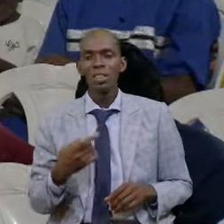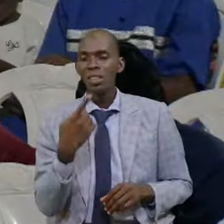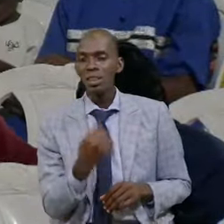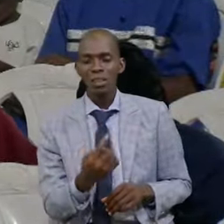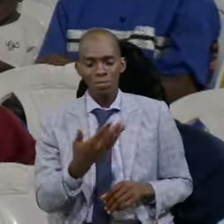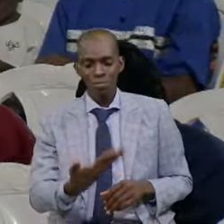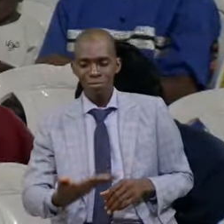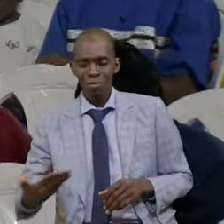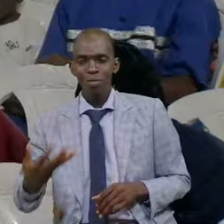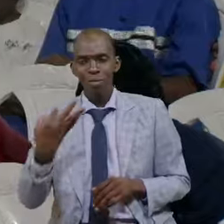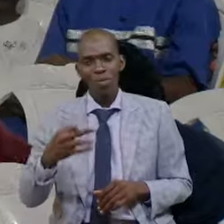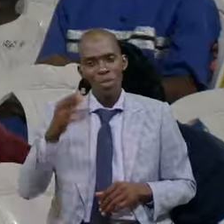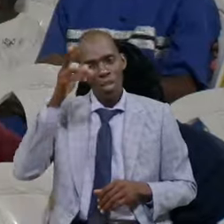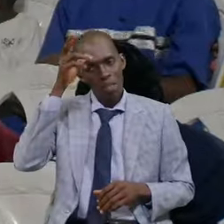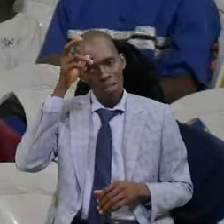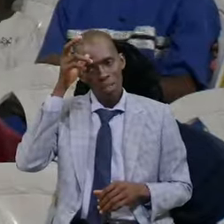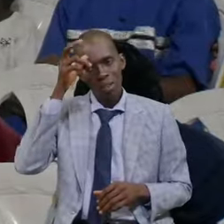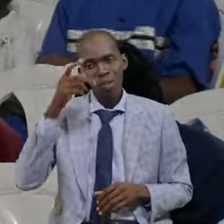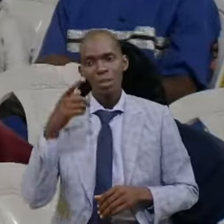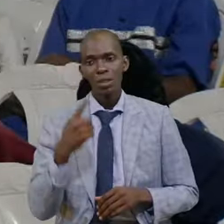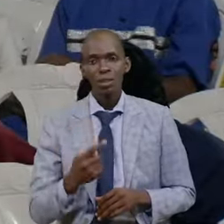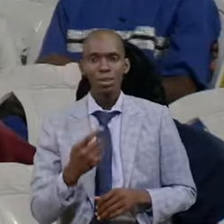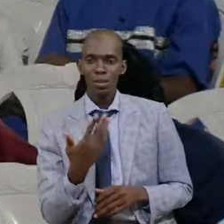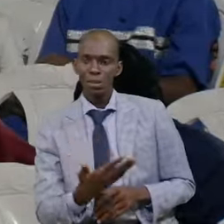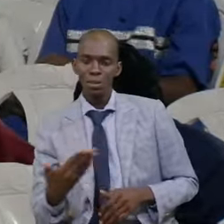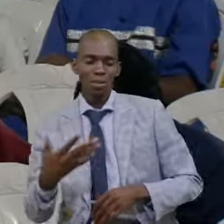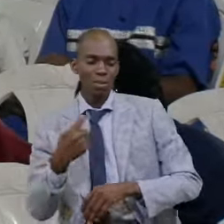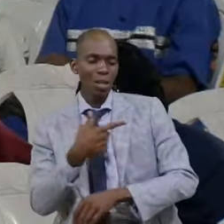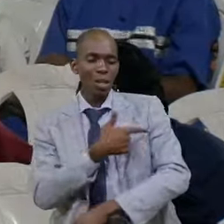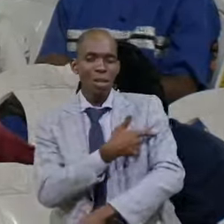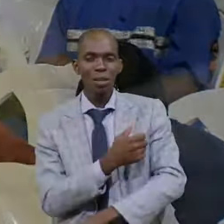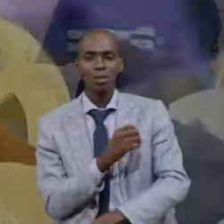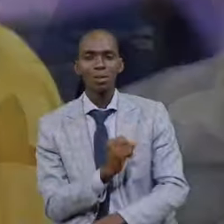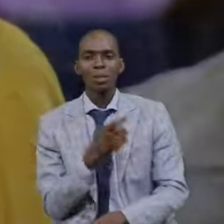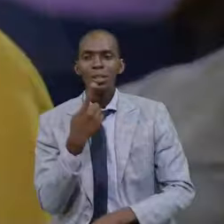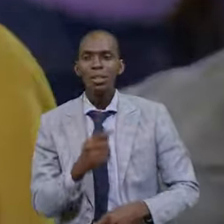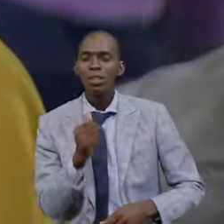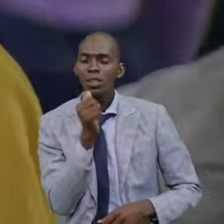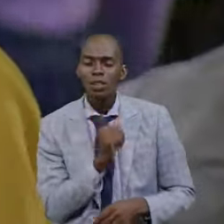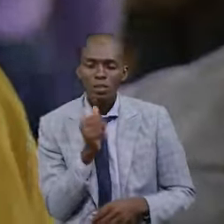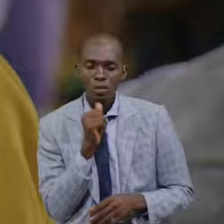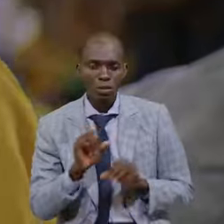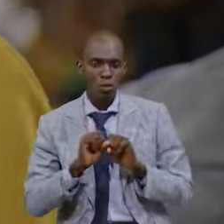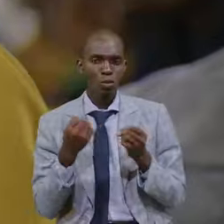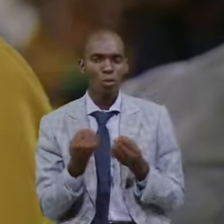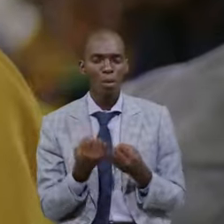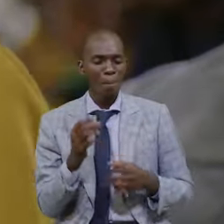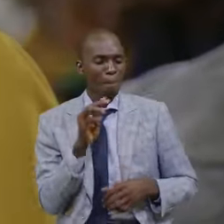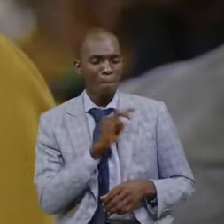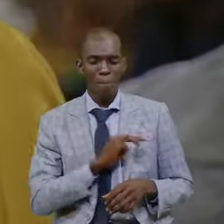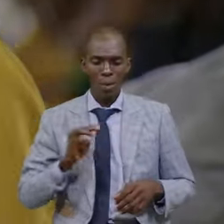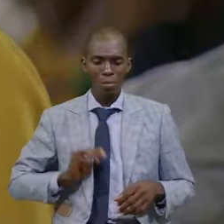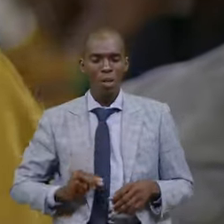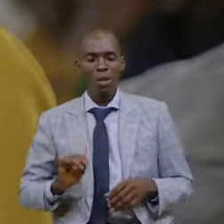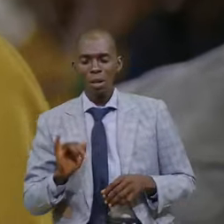of Satan, the substance, the secret society membership. I give